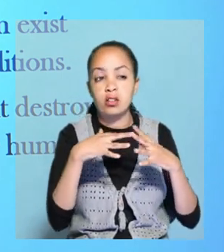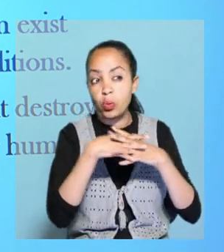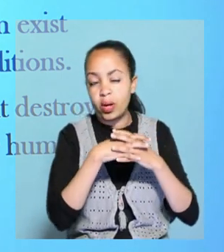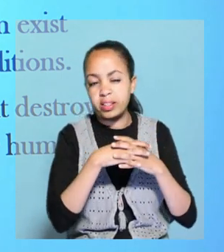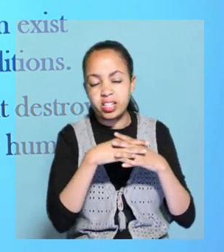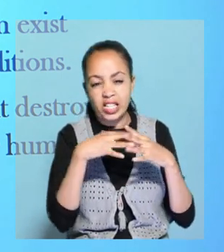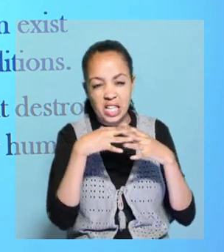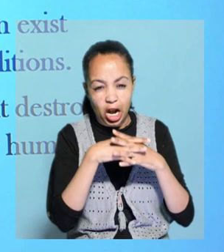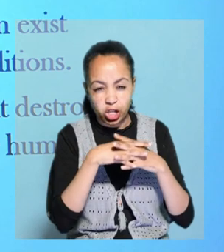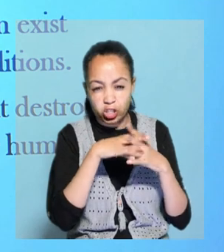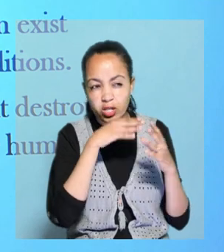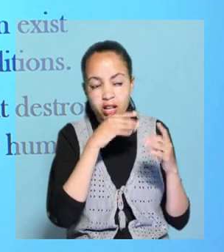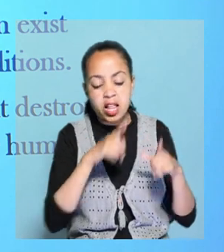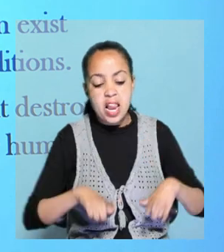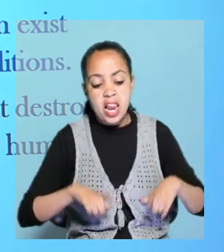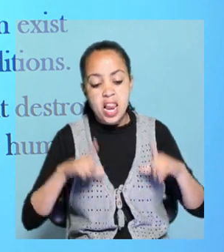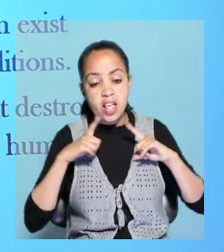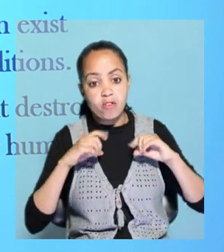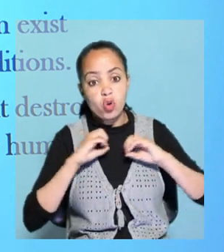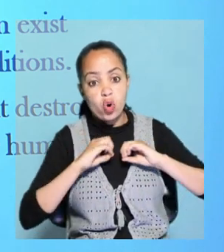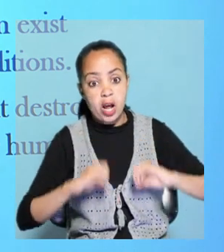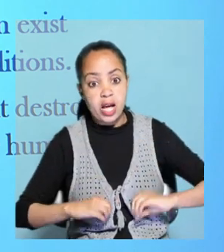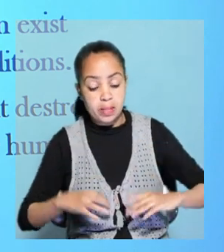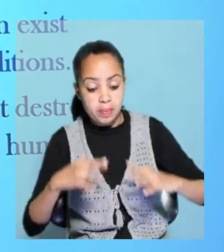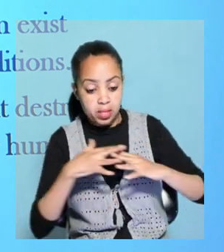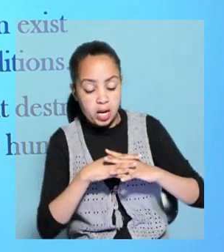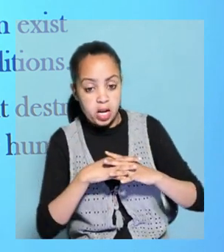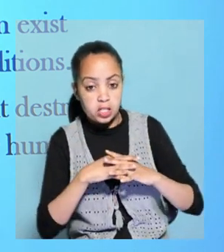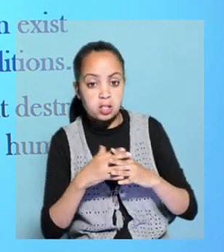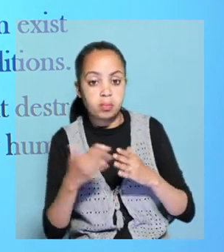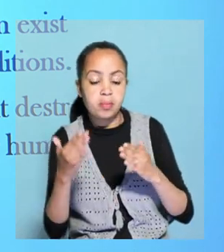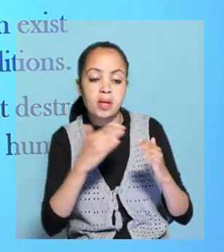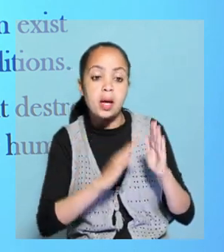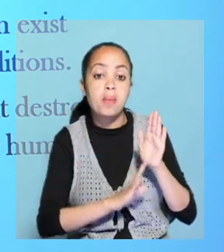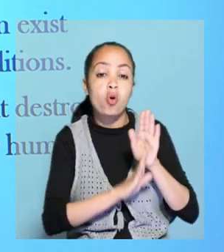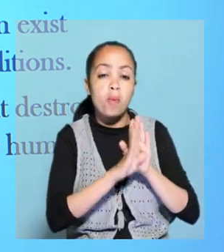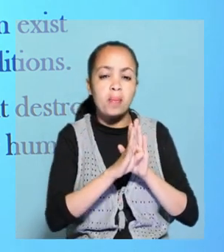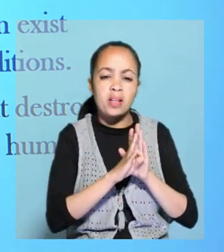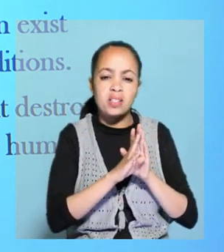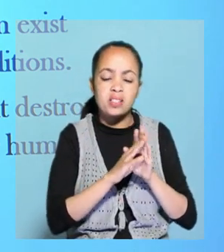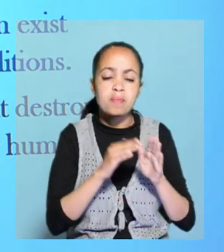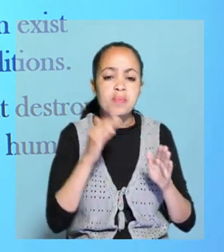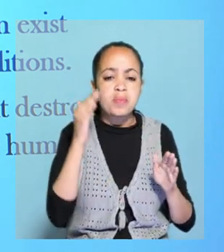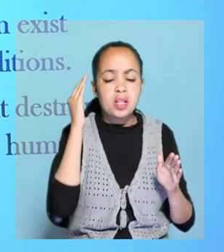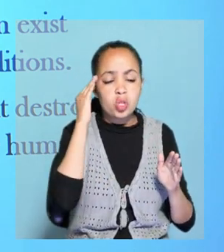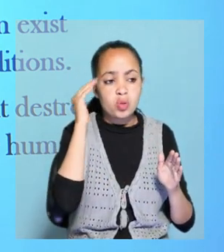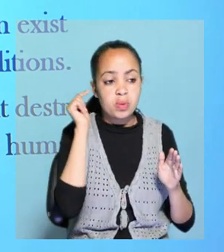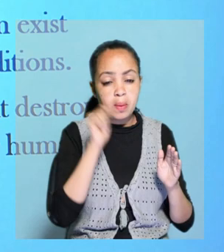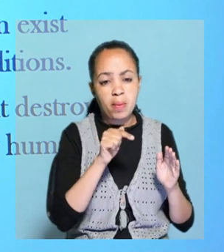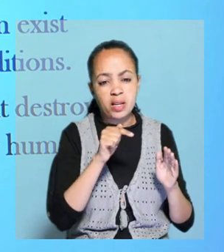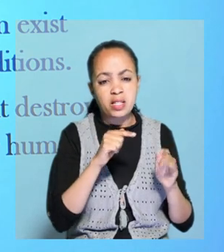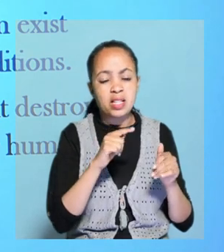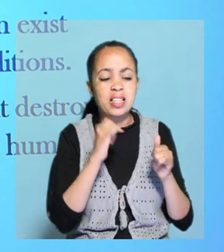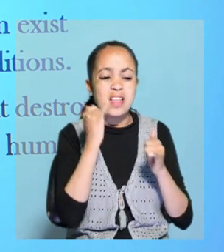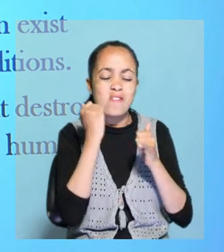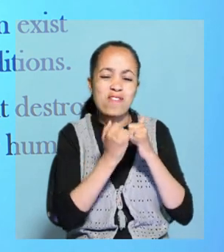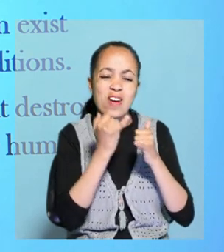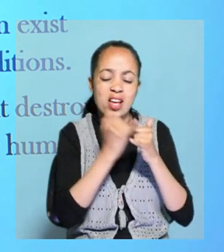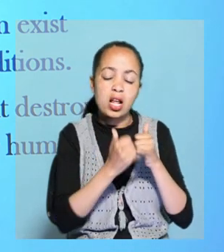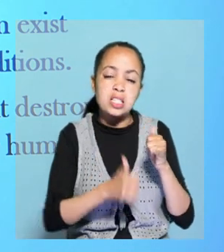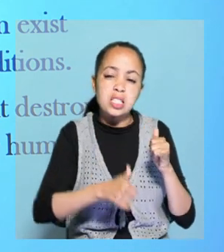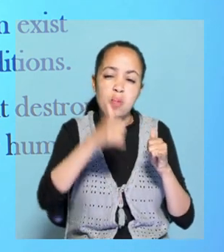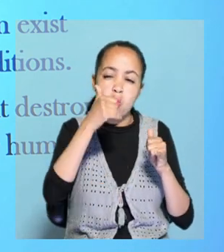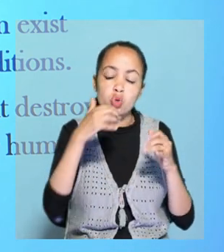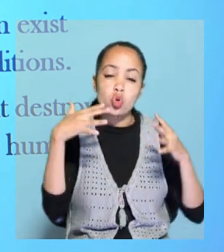interaction or relationship between living organisms become complex. As soon as they pass here, the final and the